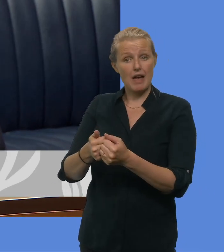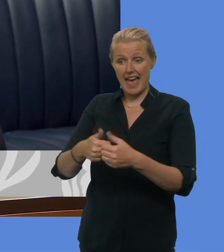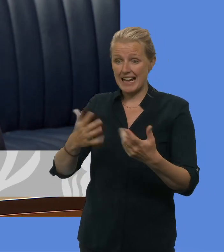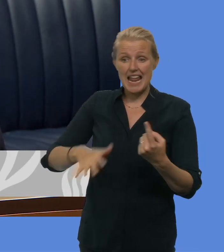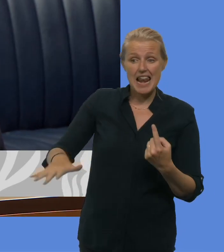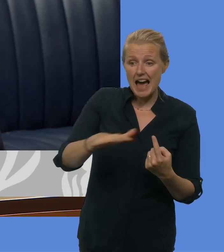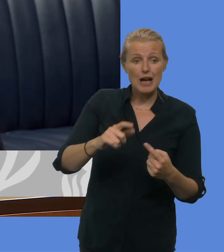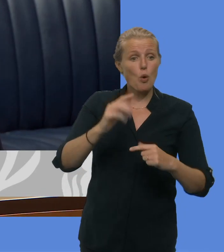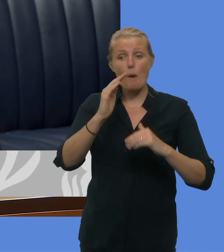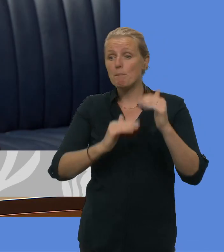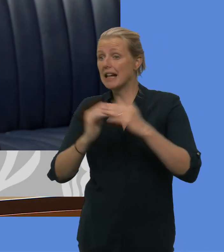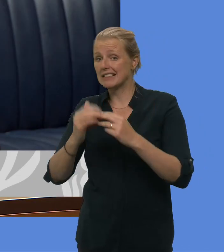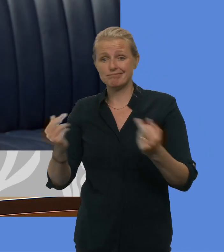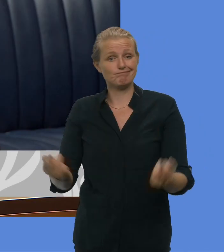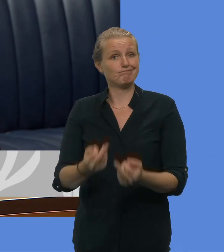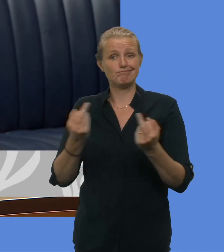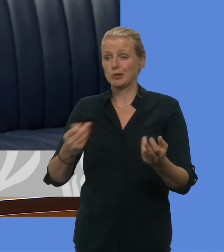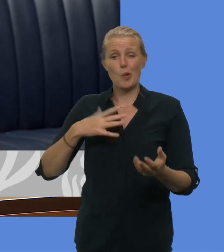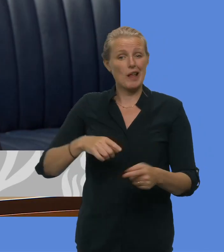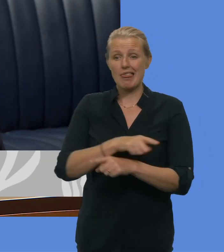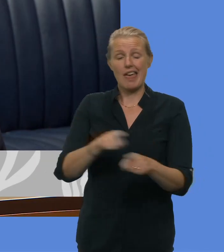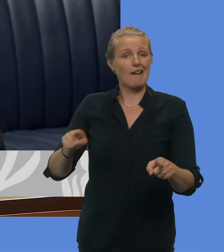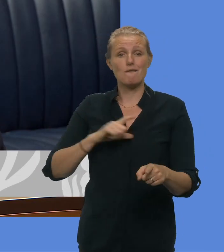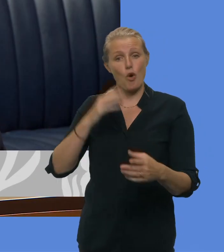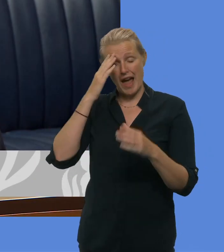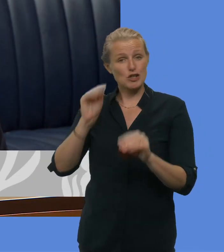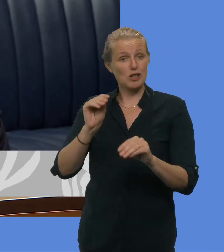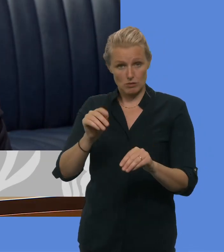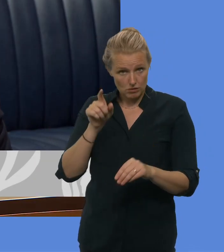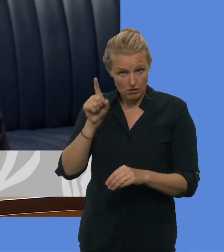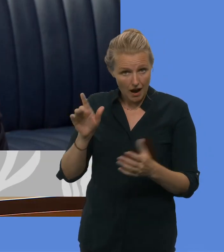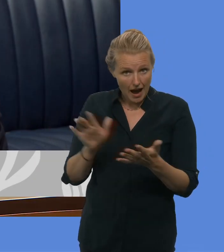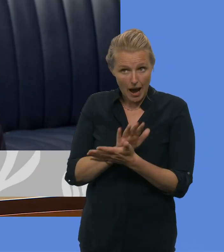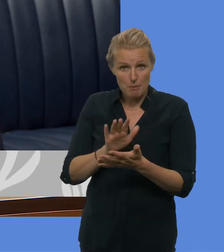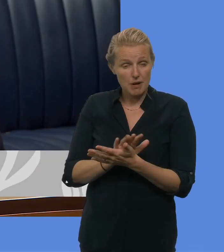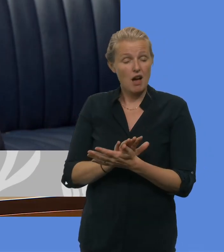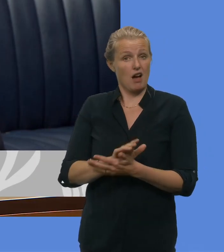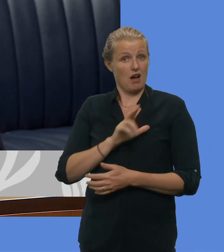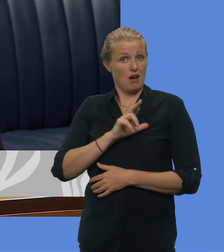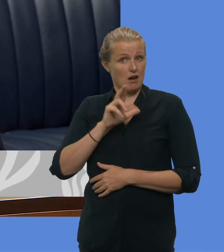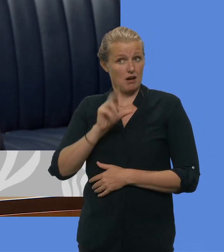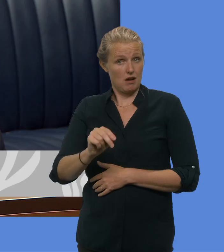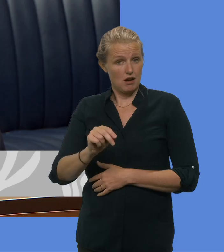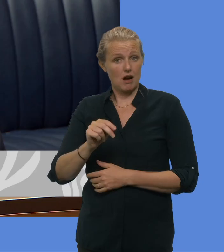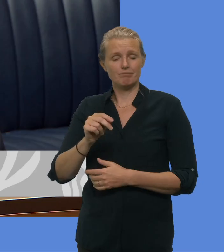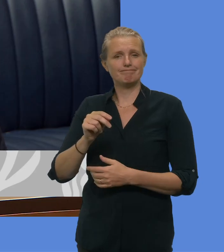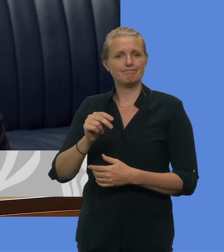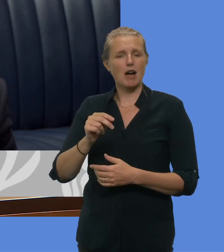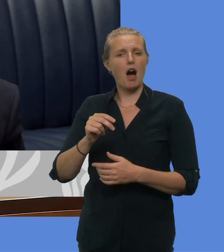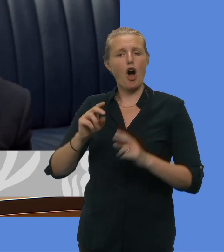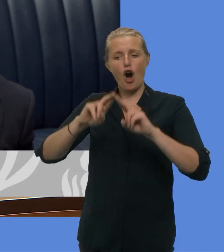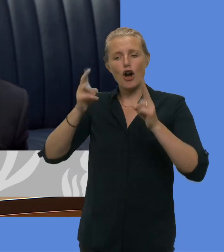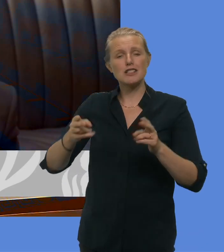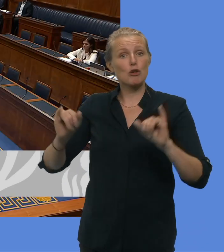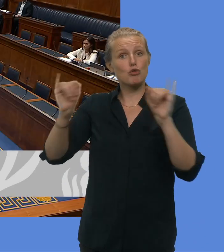land or buildings that is no longer required for educational purposes being utilised to tackle our social and affordable housing